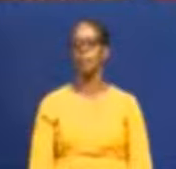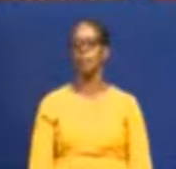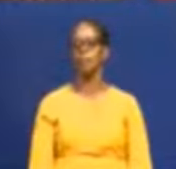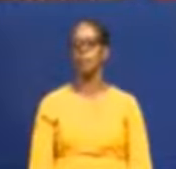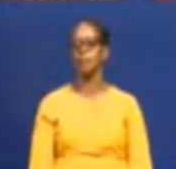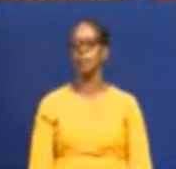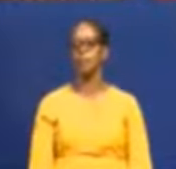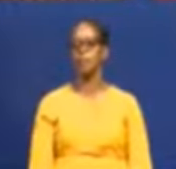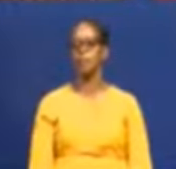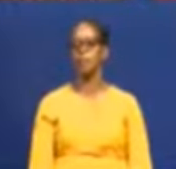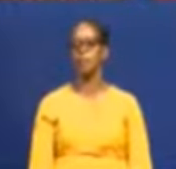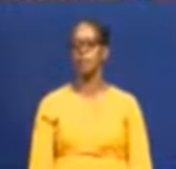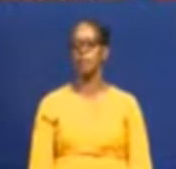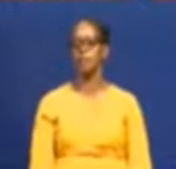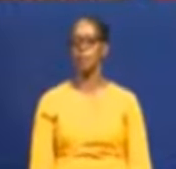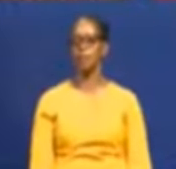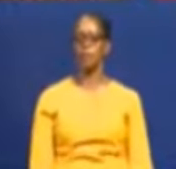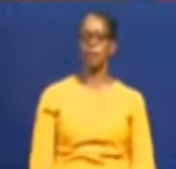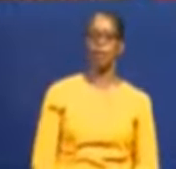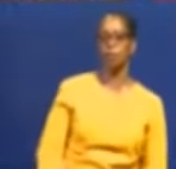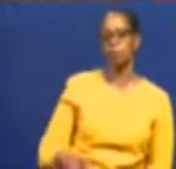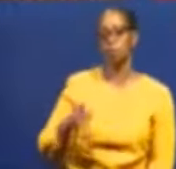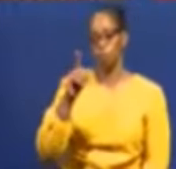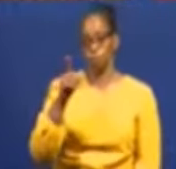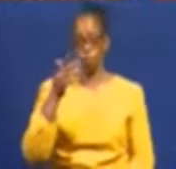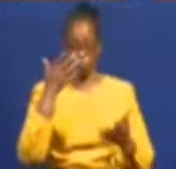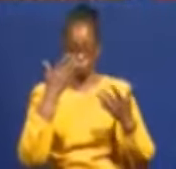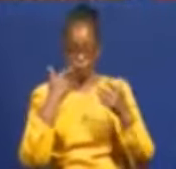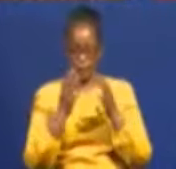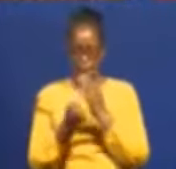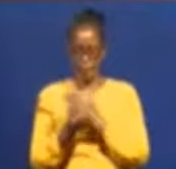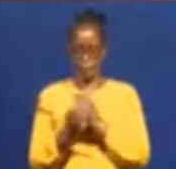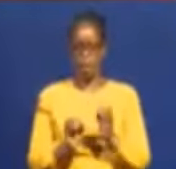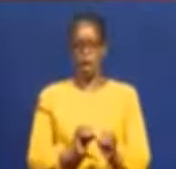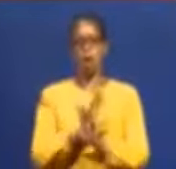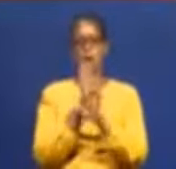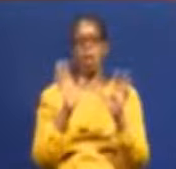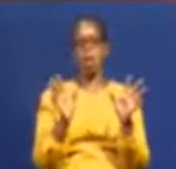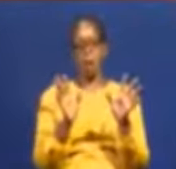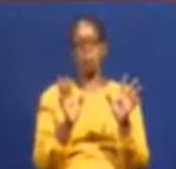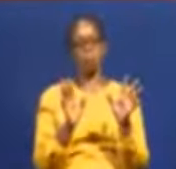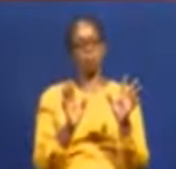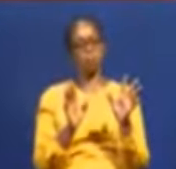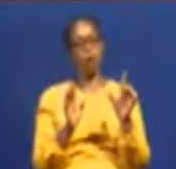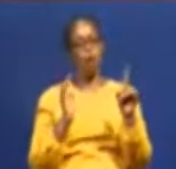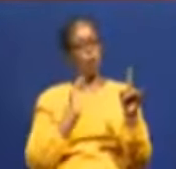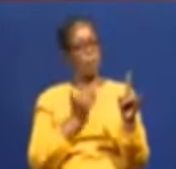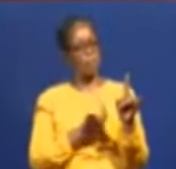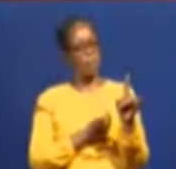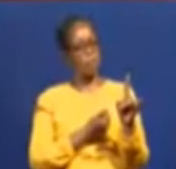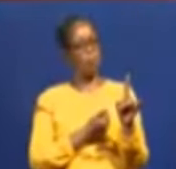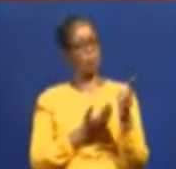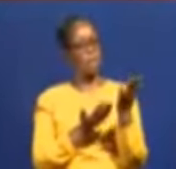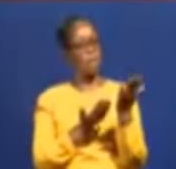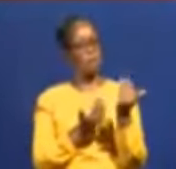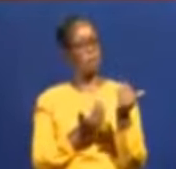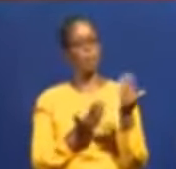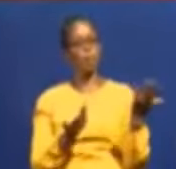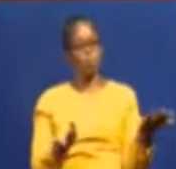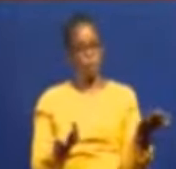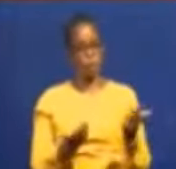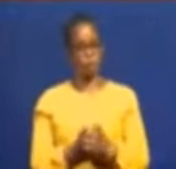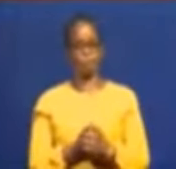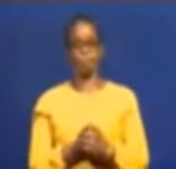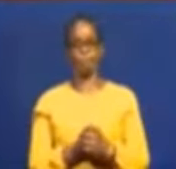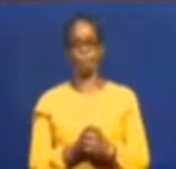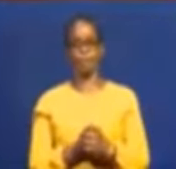Honorable Speaker, you have been more than clear on the expectation of the chairman of the committees. First one to the